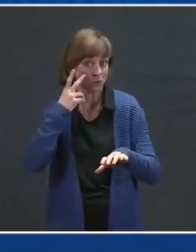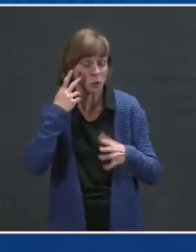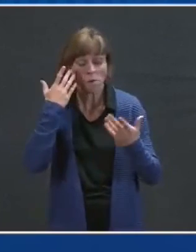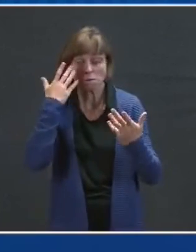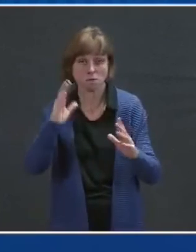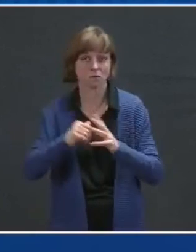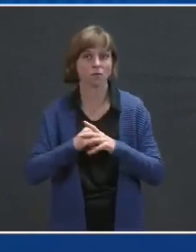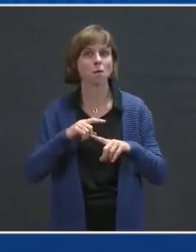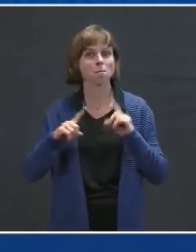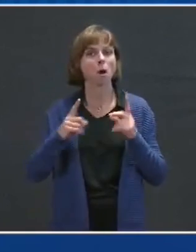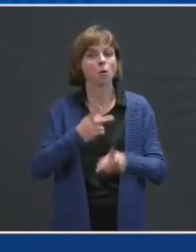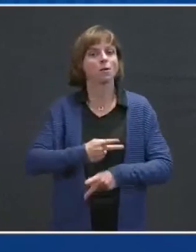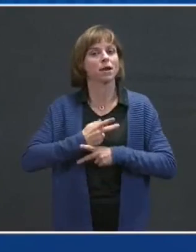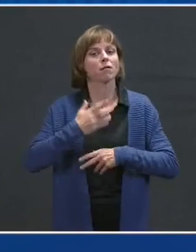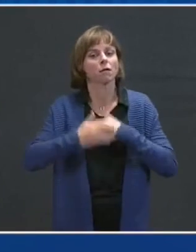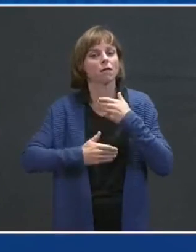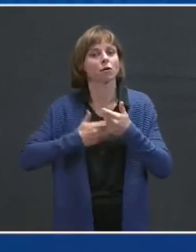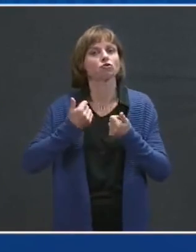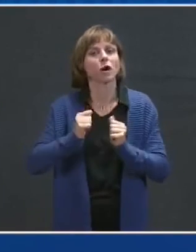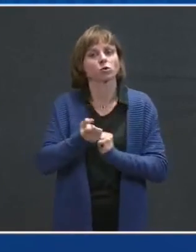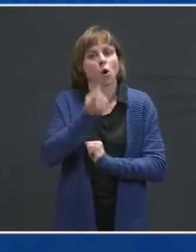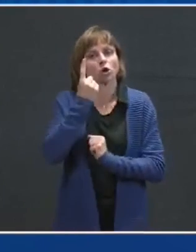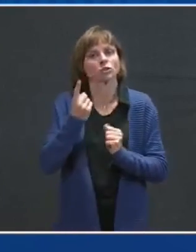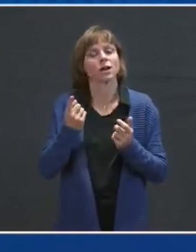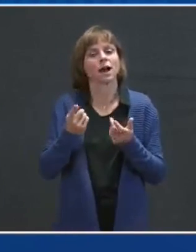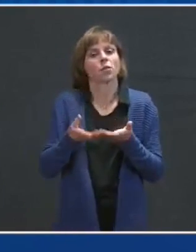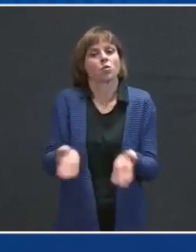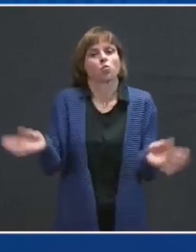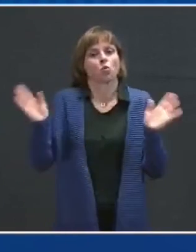understand the broad implications. Thank you, Anne,